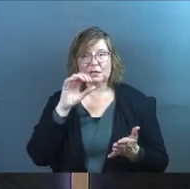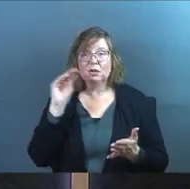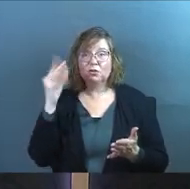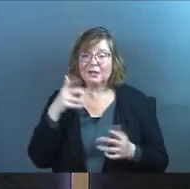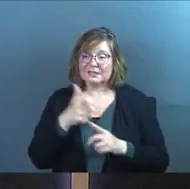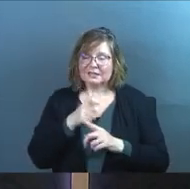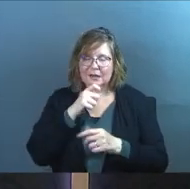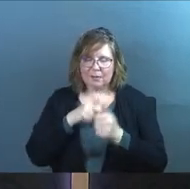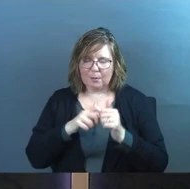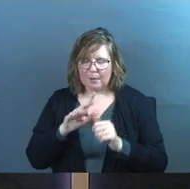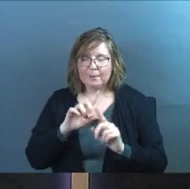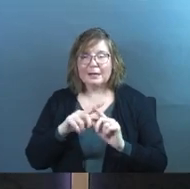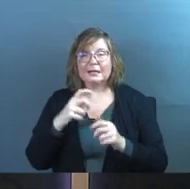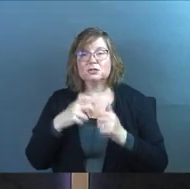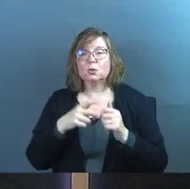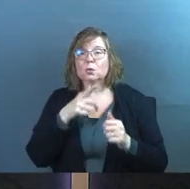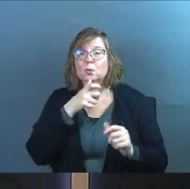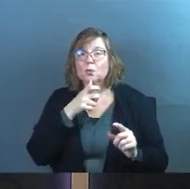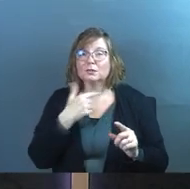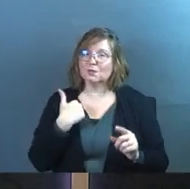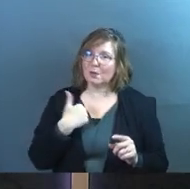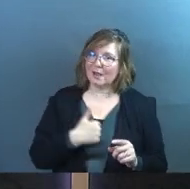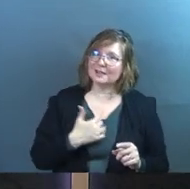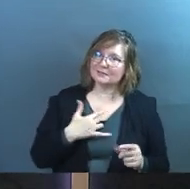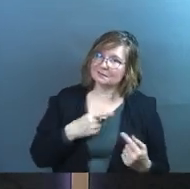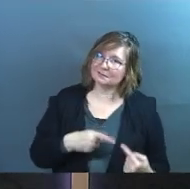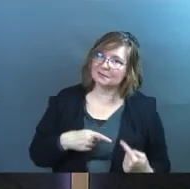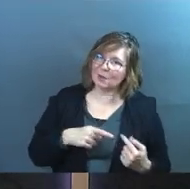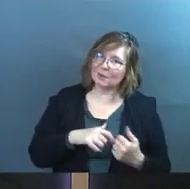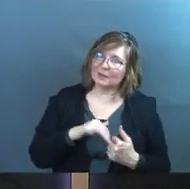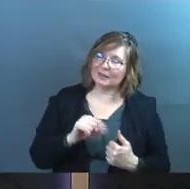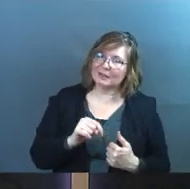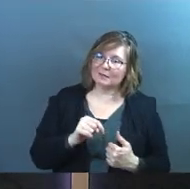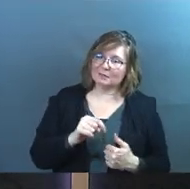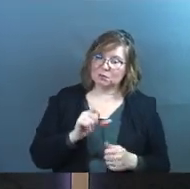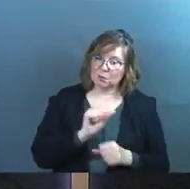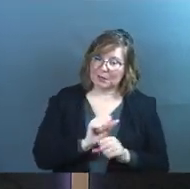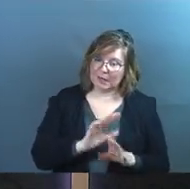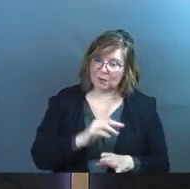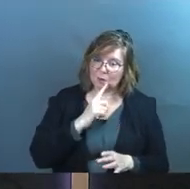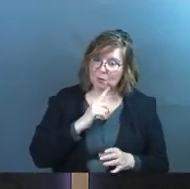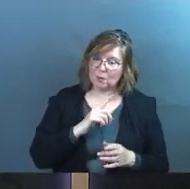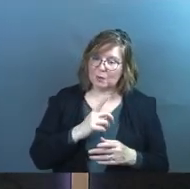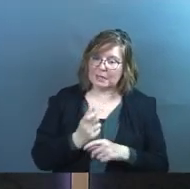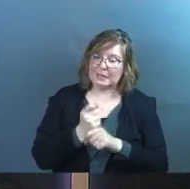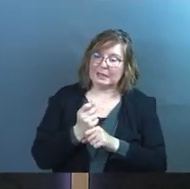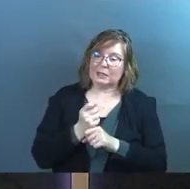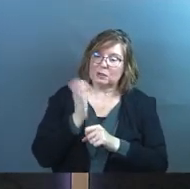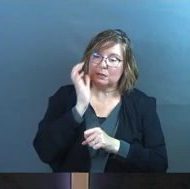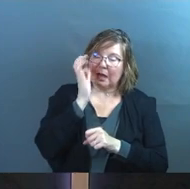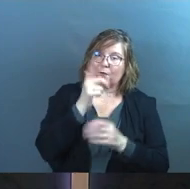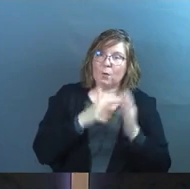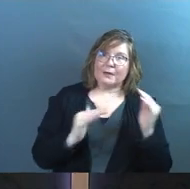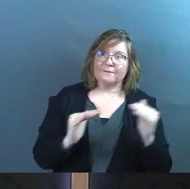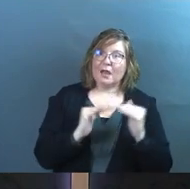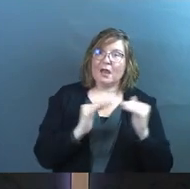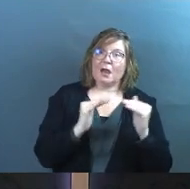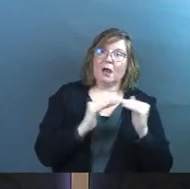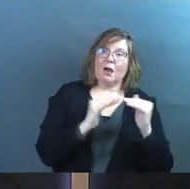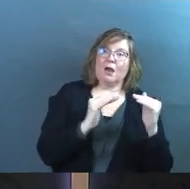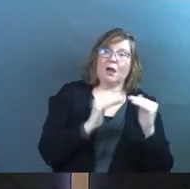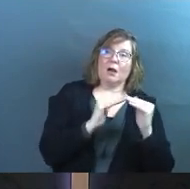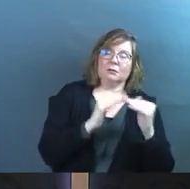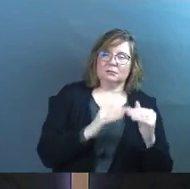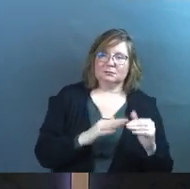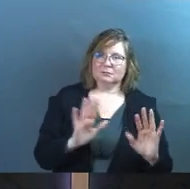grace in itself is an issue, but it's an issue to who? To us. To the laborers who cling to the concept of what is fair and what's not